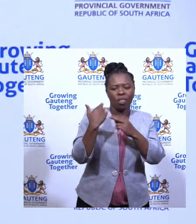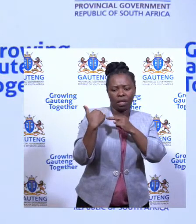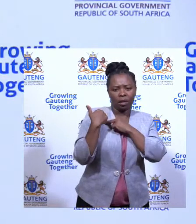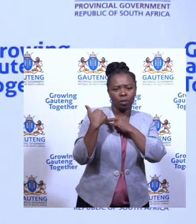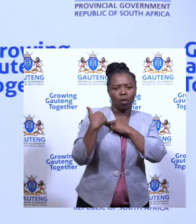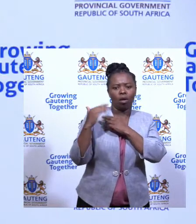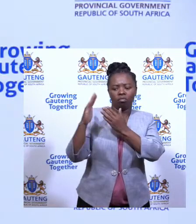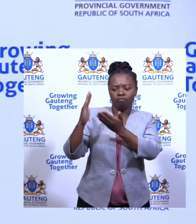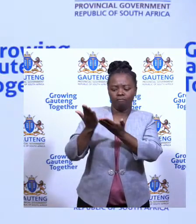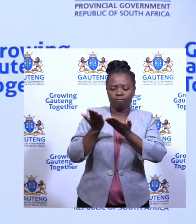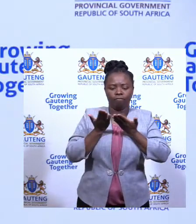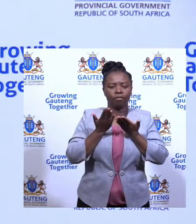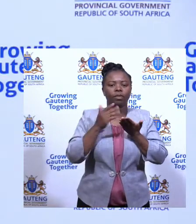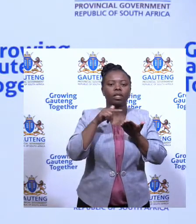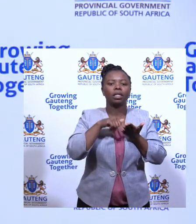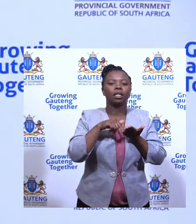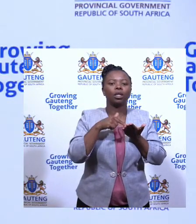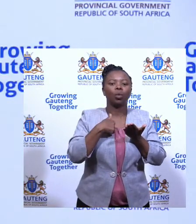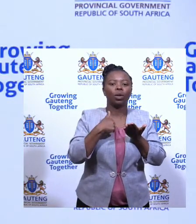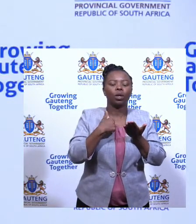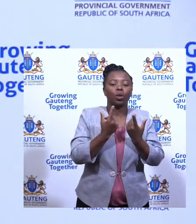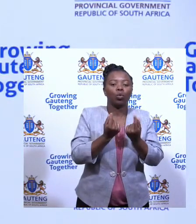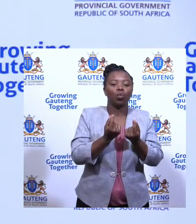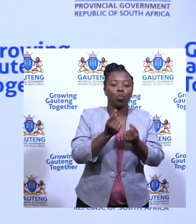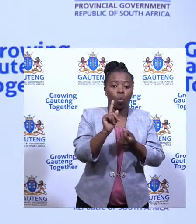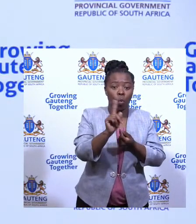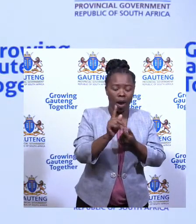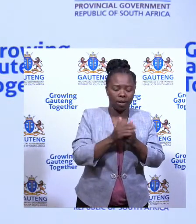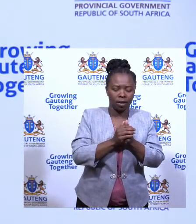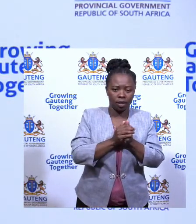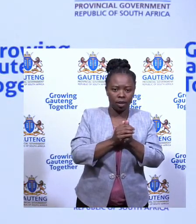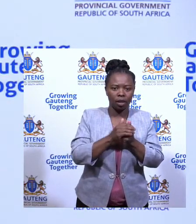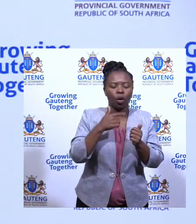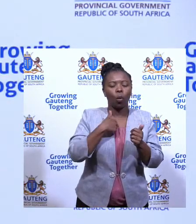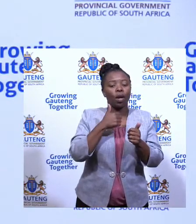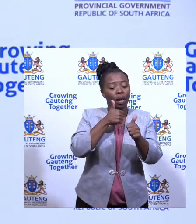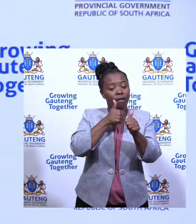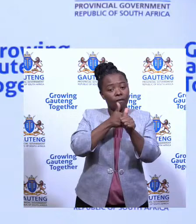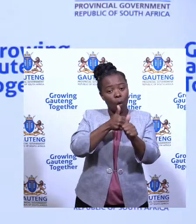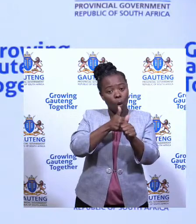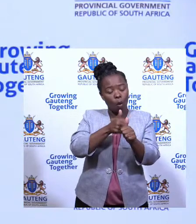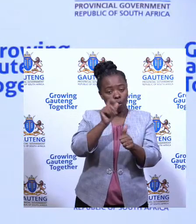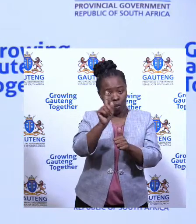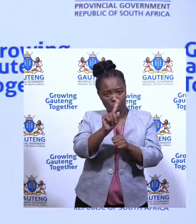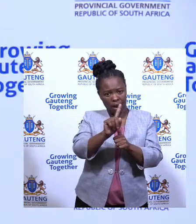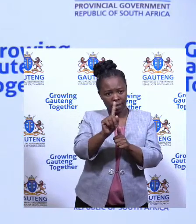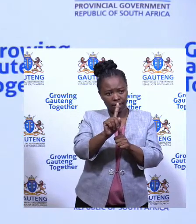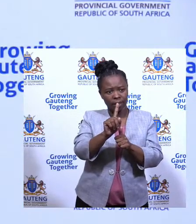we, on the deliverables that we are doing, and we're following an integrated